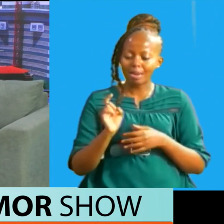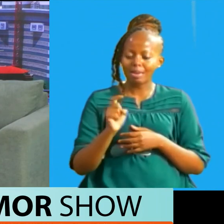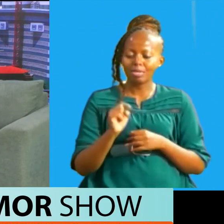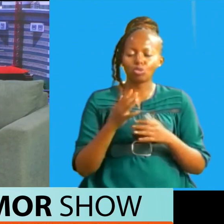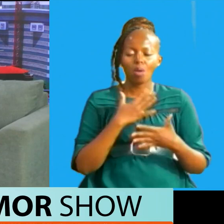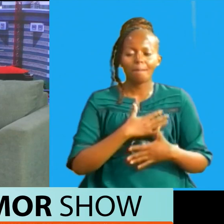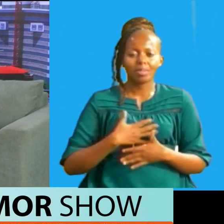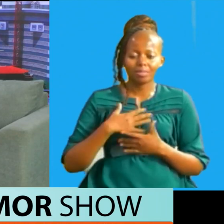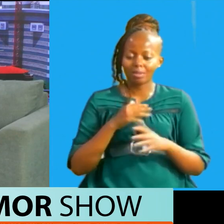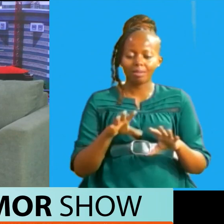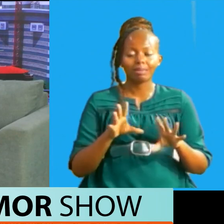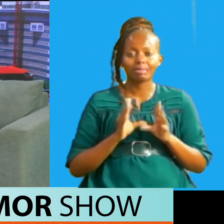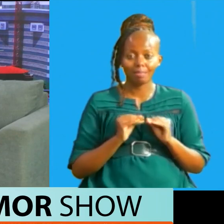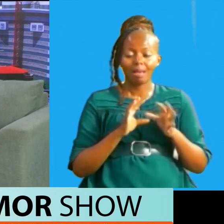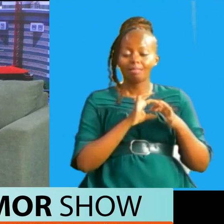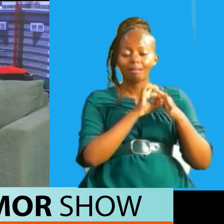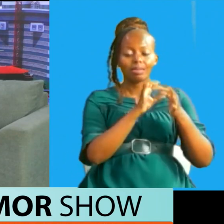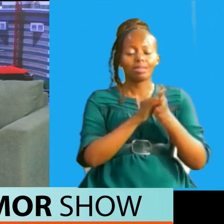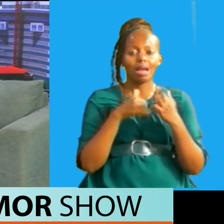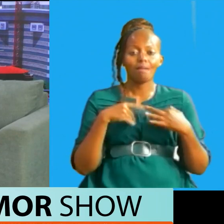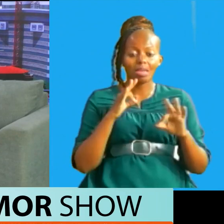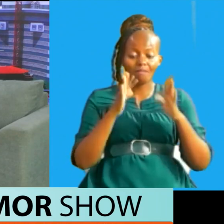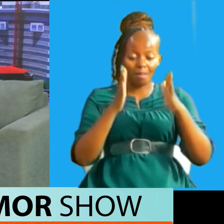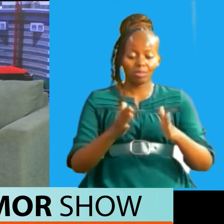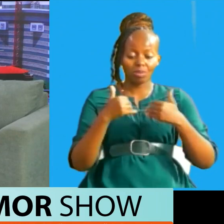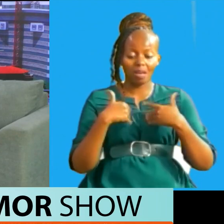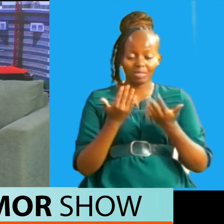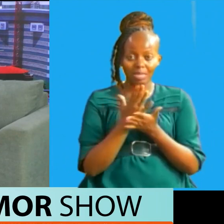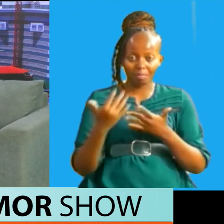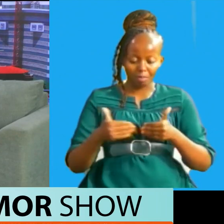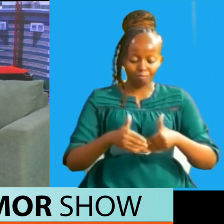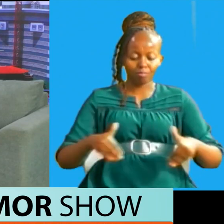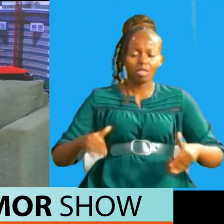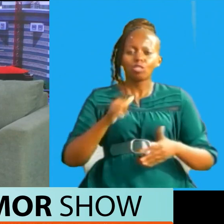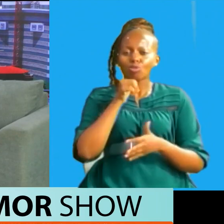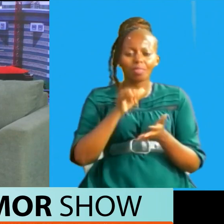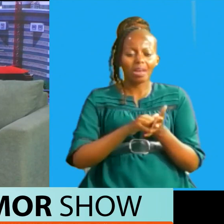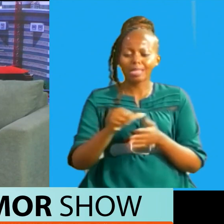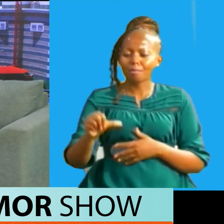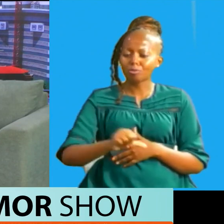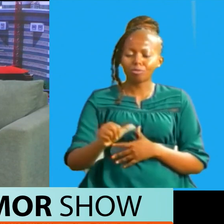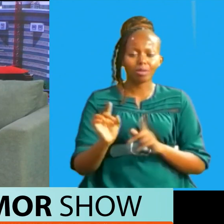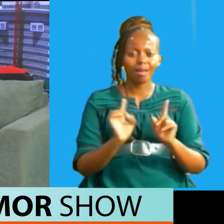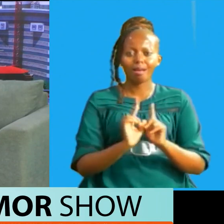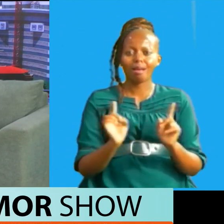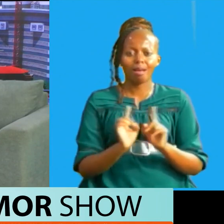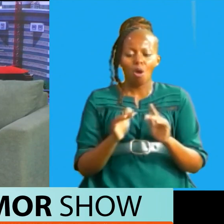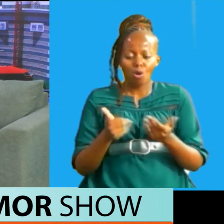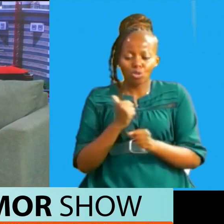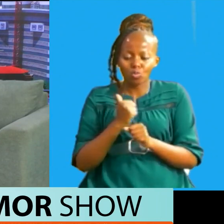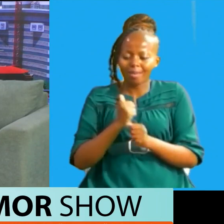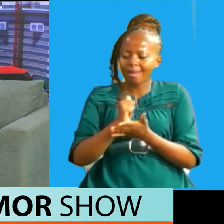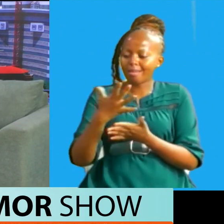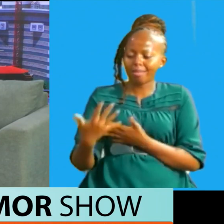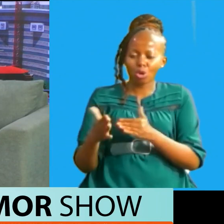like, just know if someone is wearing something short, it's not that they are prostituting or doing anything like